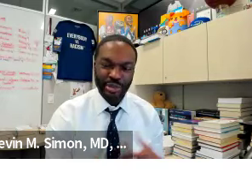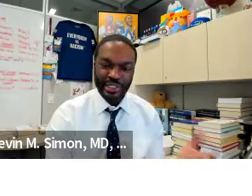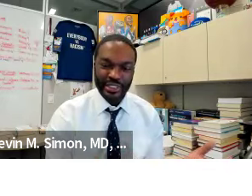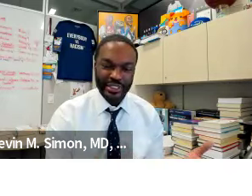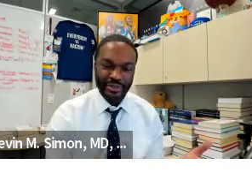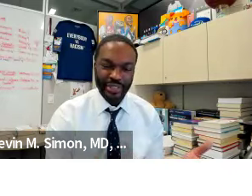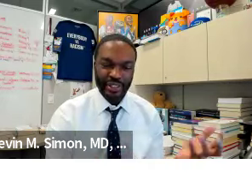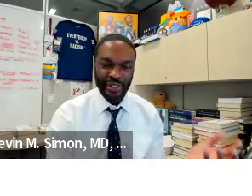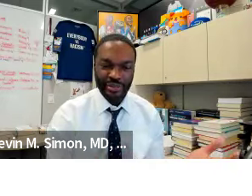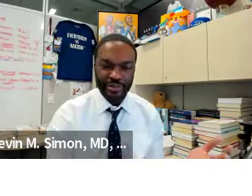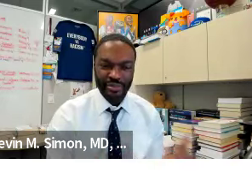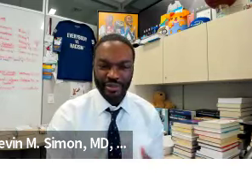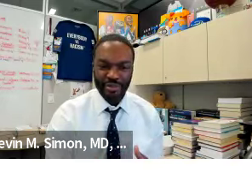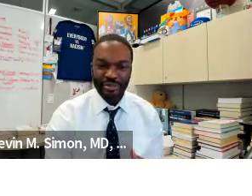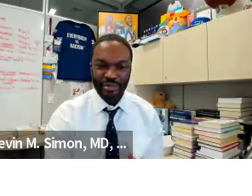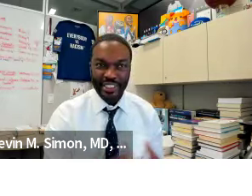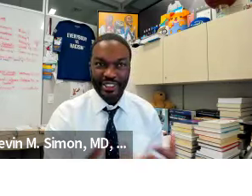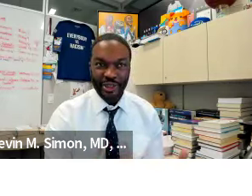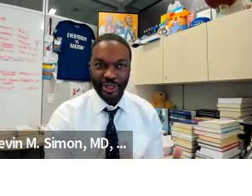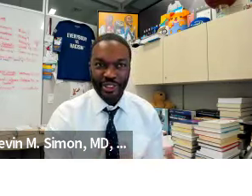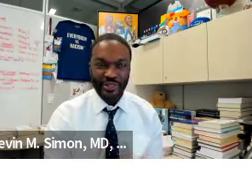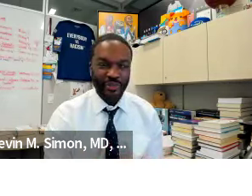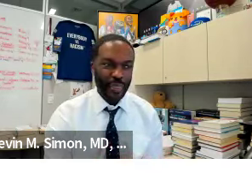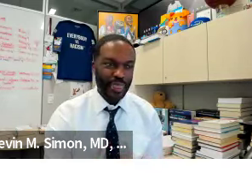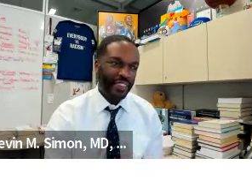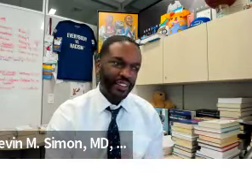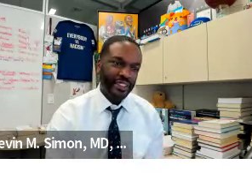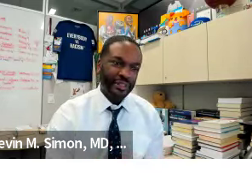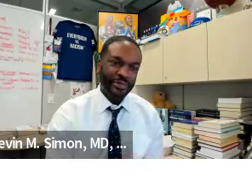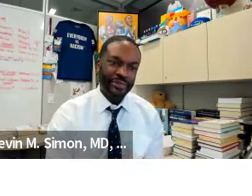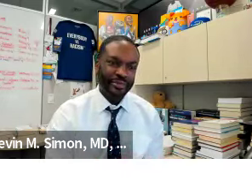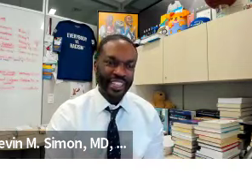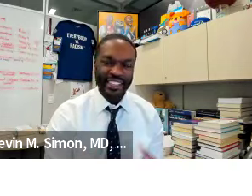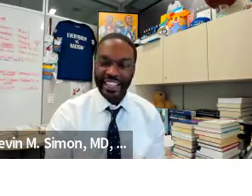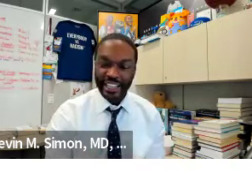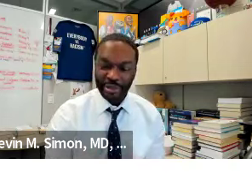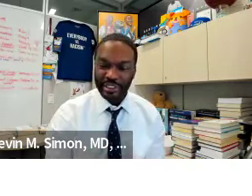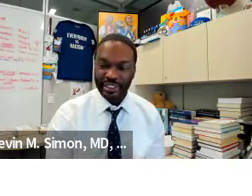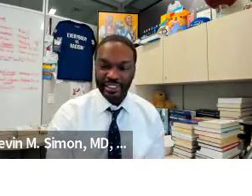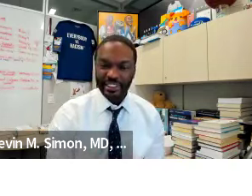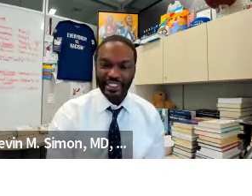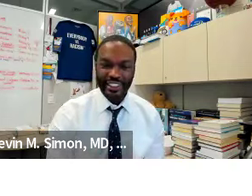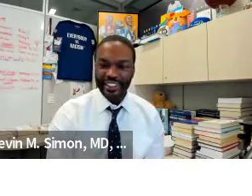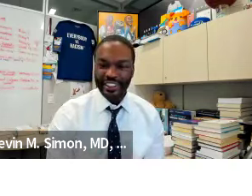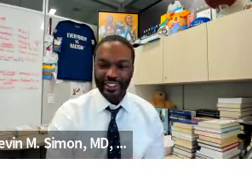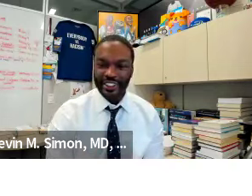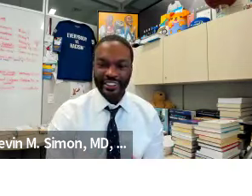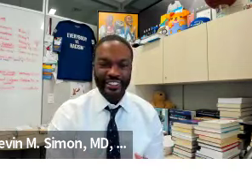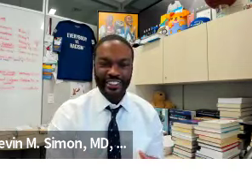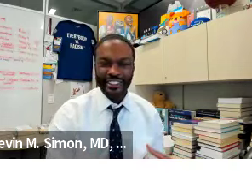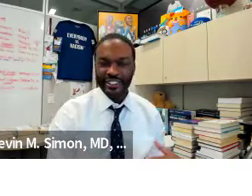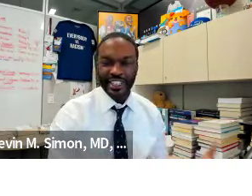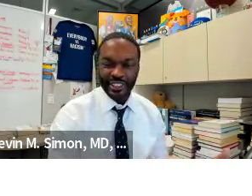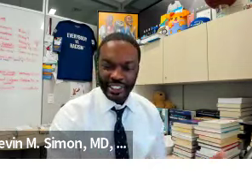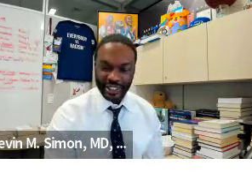symptoms should be present at home, at school, at camp, on